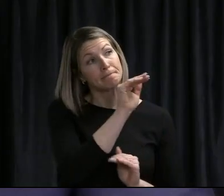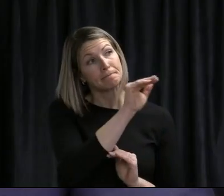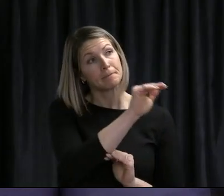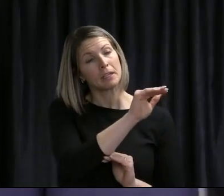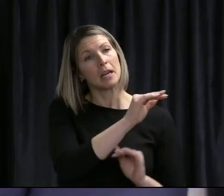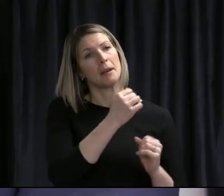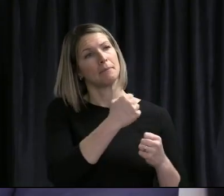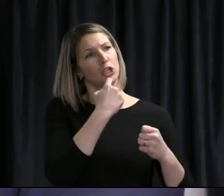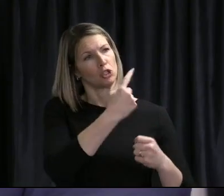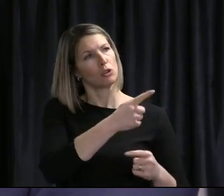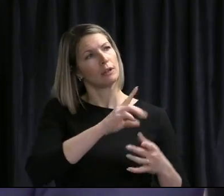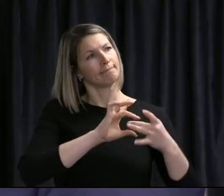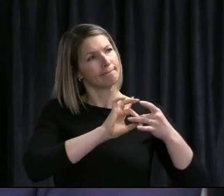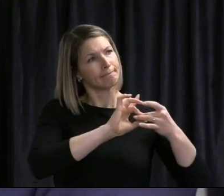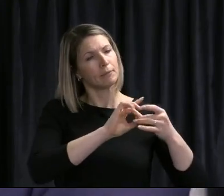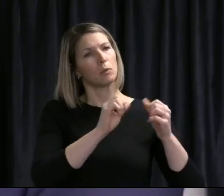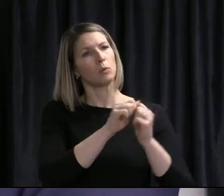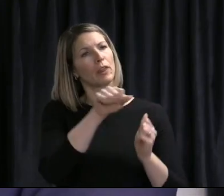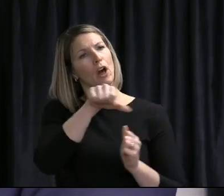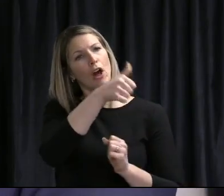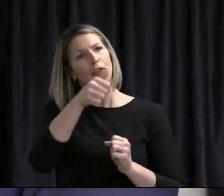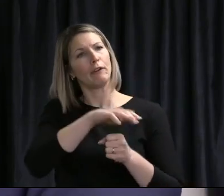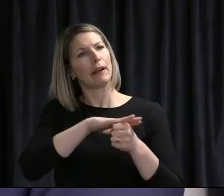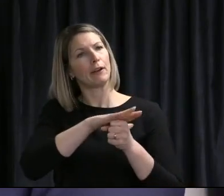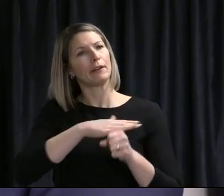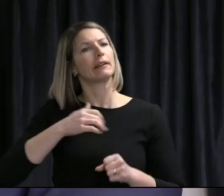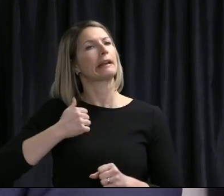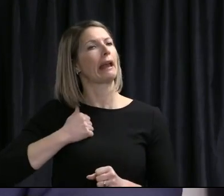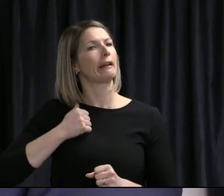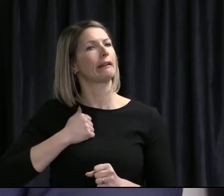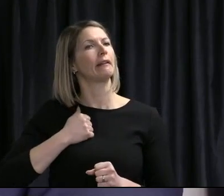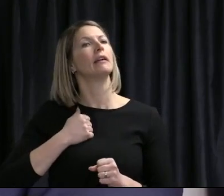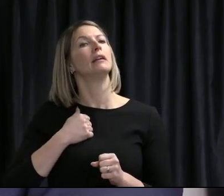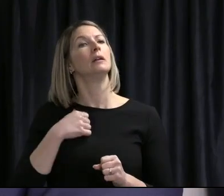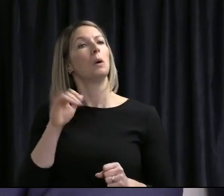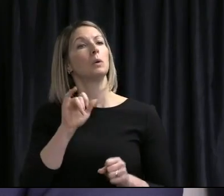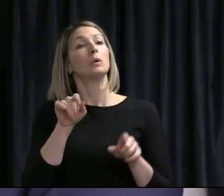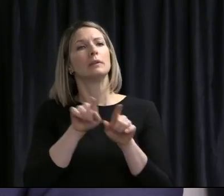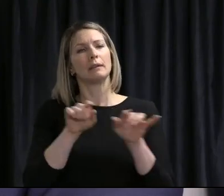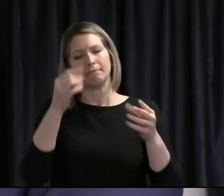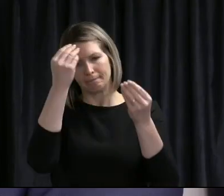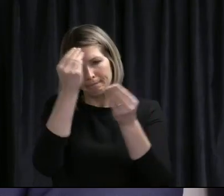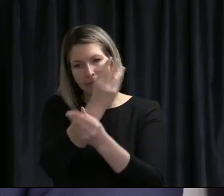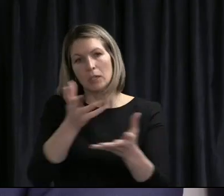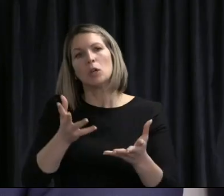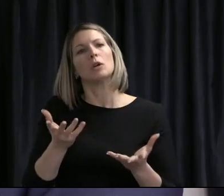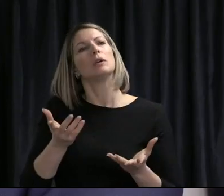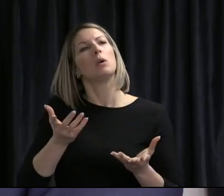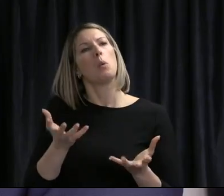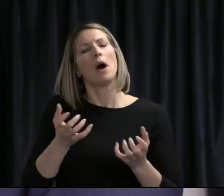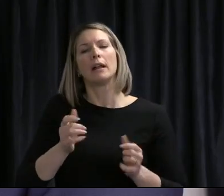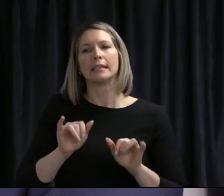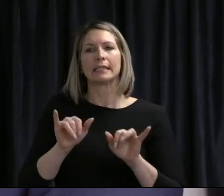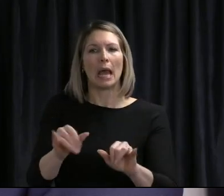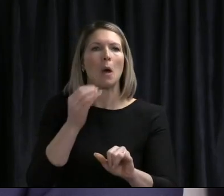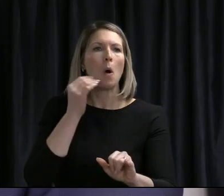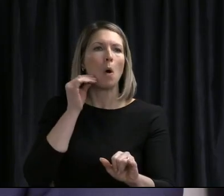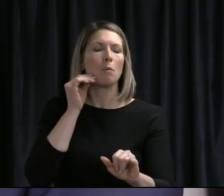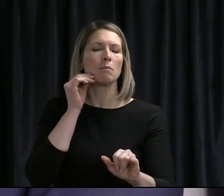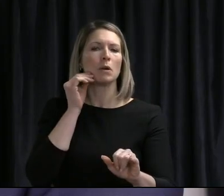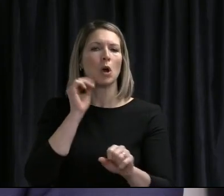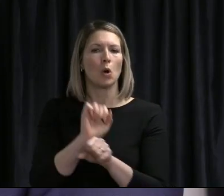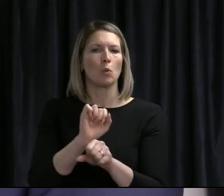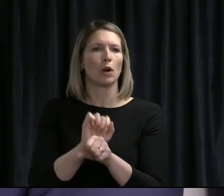connectivity of the healthcare system and, again, to enhance the ability of those people, where possible, to work from home. I can only